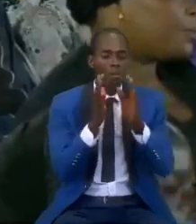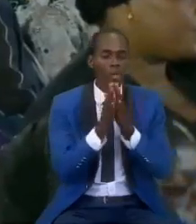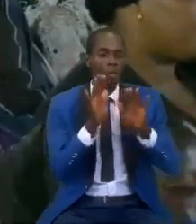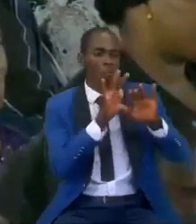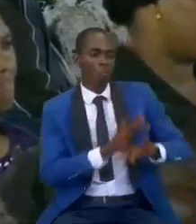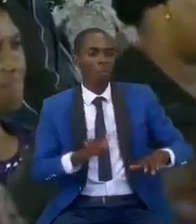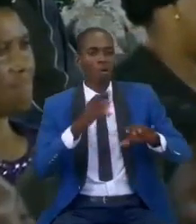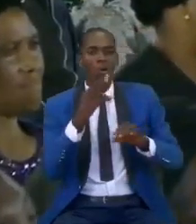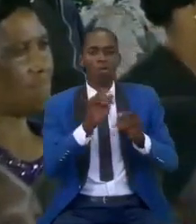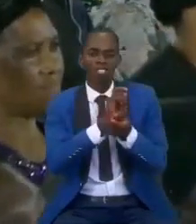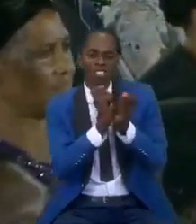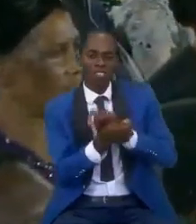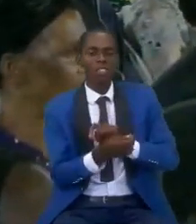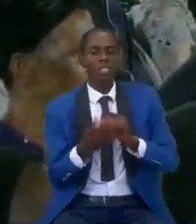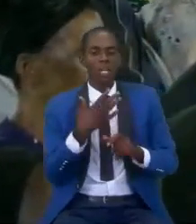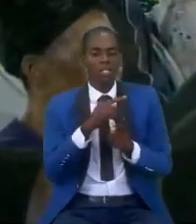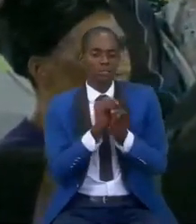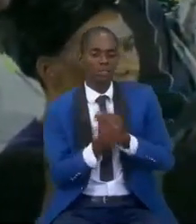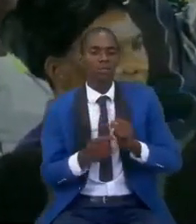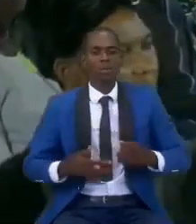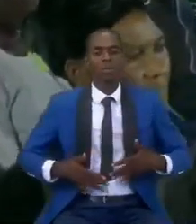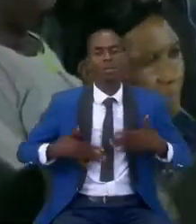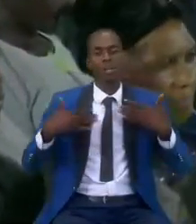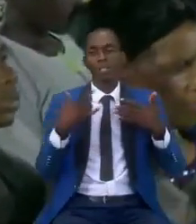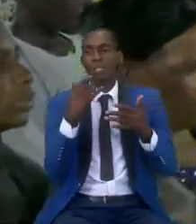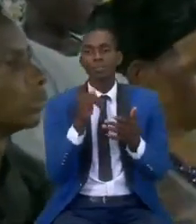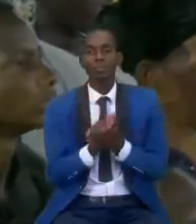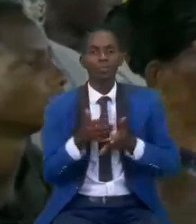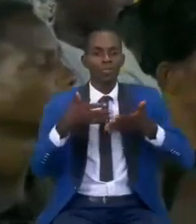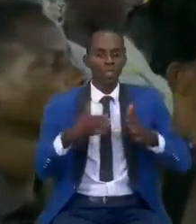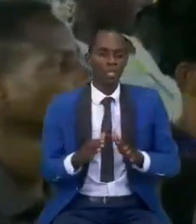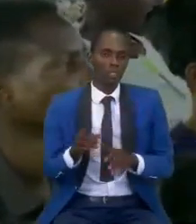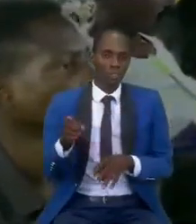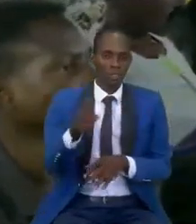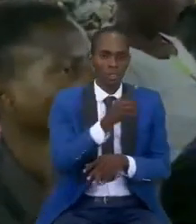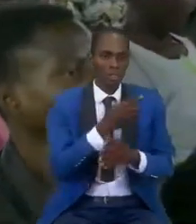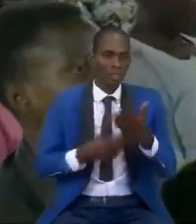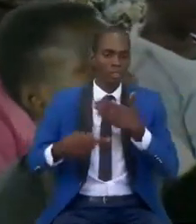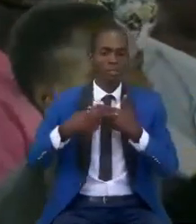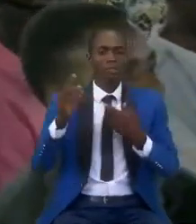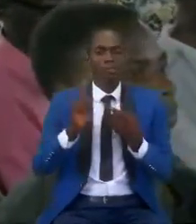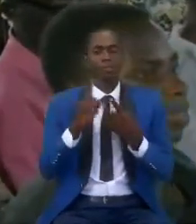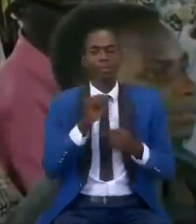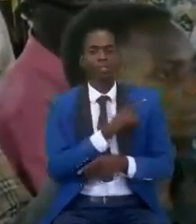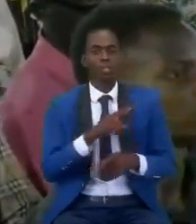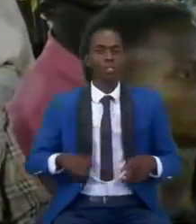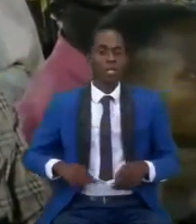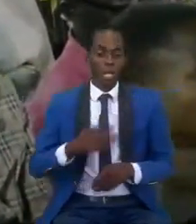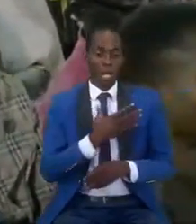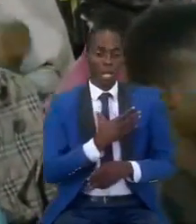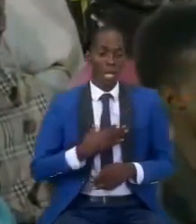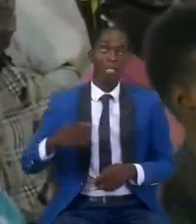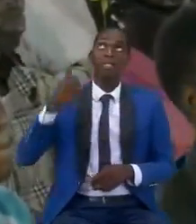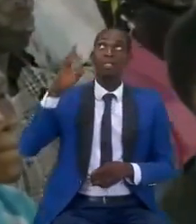him return unto the Lord, and he will have mercy upon him and to our God, for